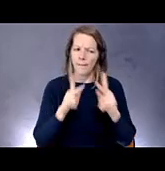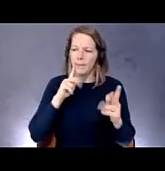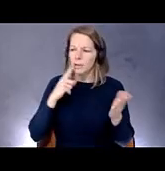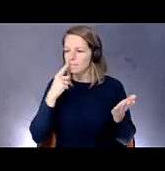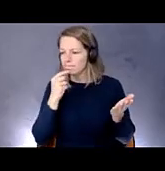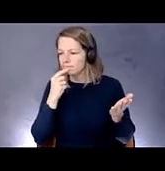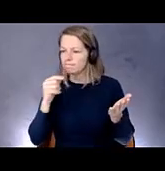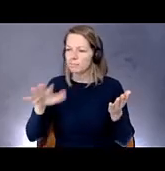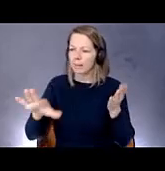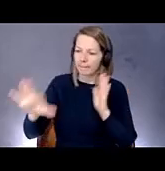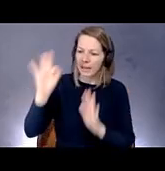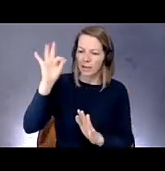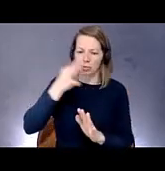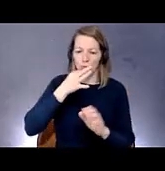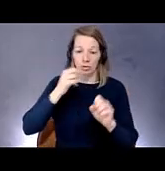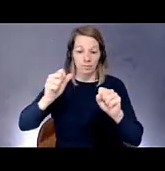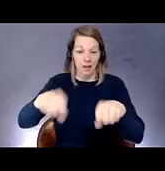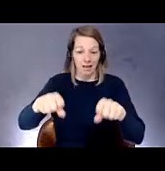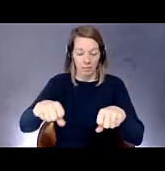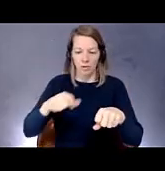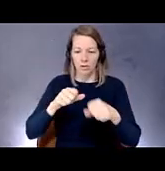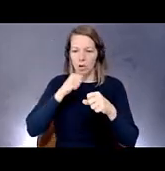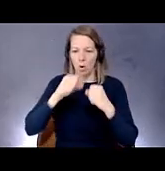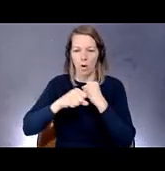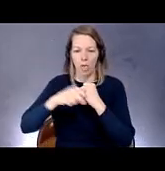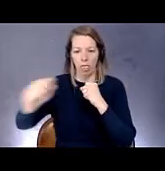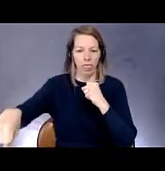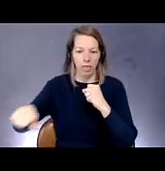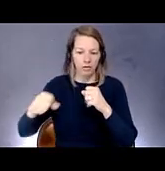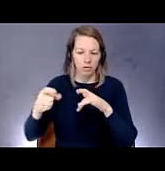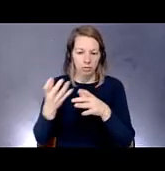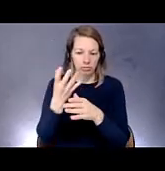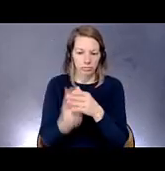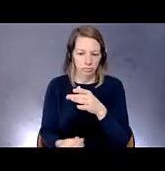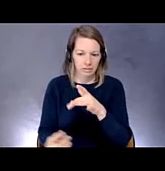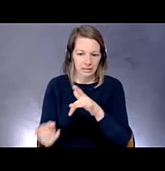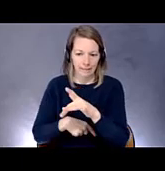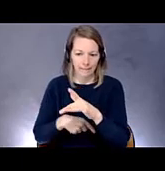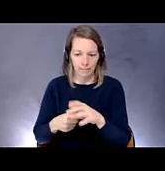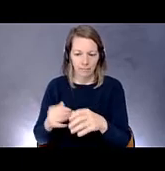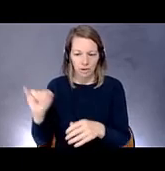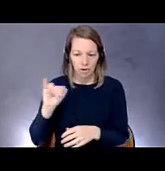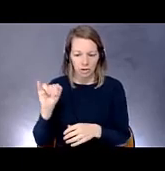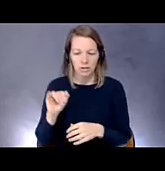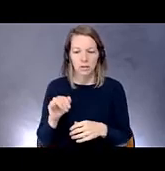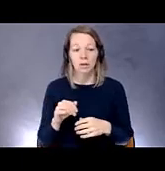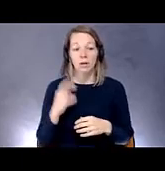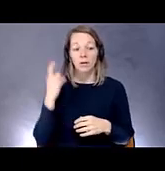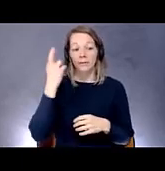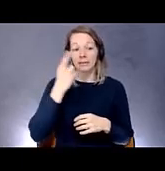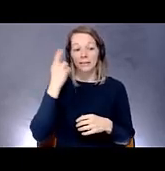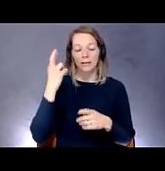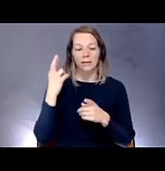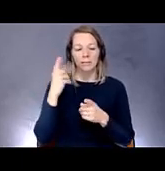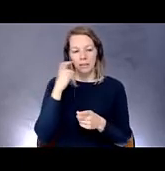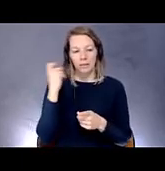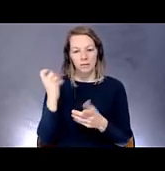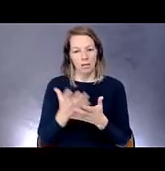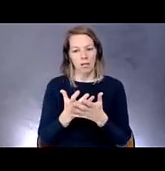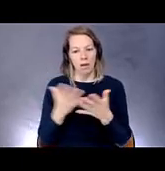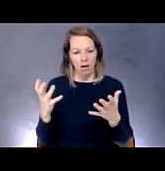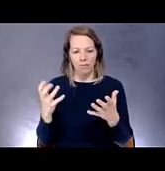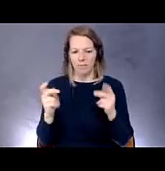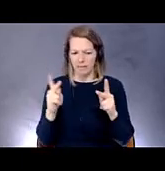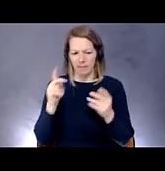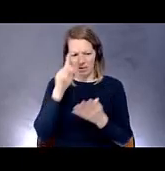plan as soon as they possibly can so they don't have that gap in coverage. But we're doing that in large part, folks, because we understand that there's going to be a lot of